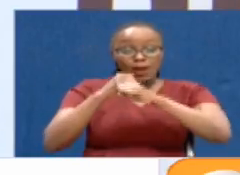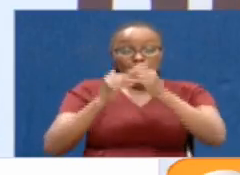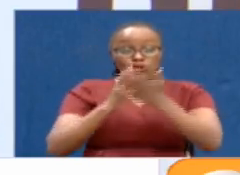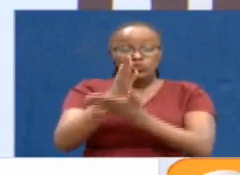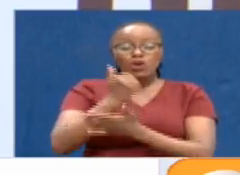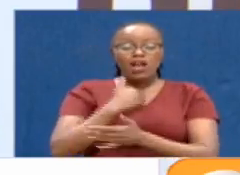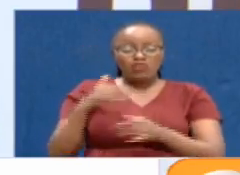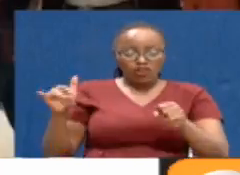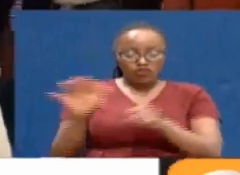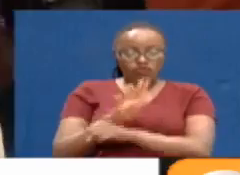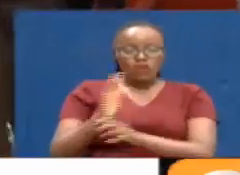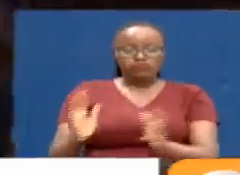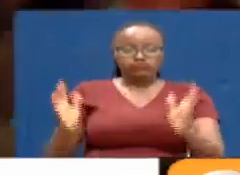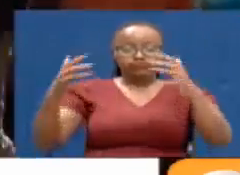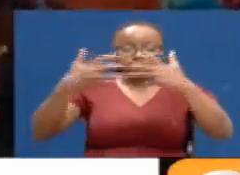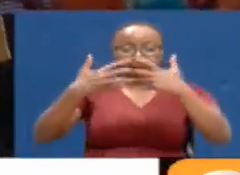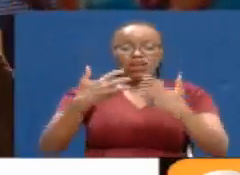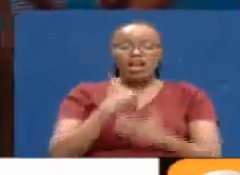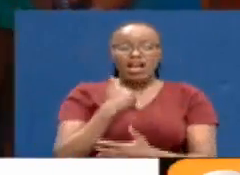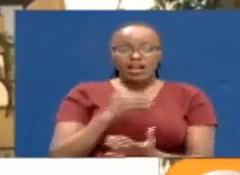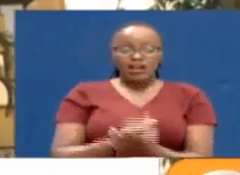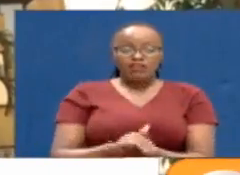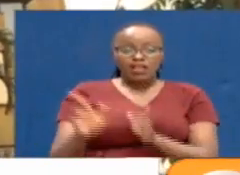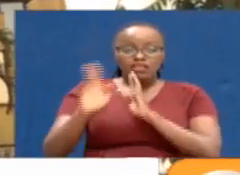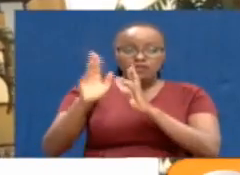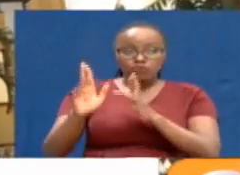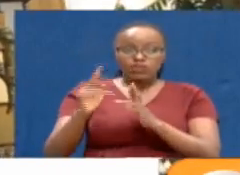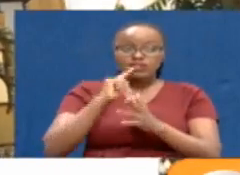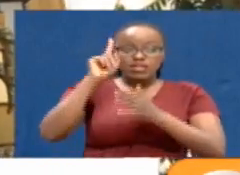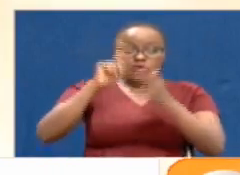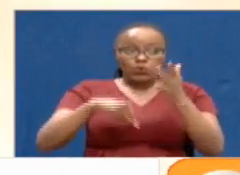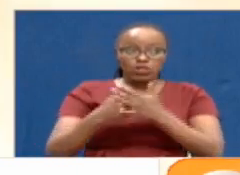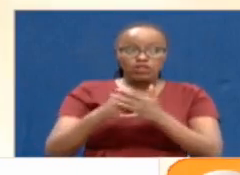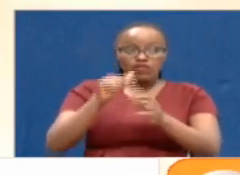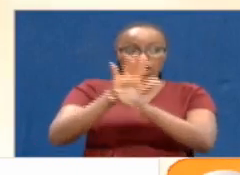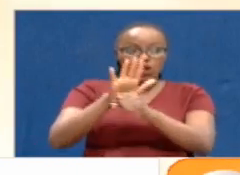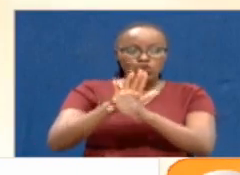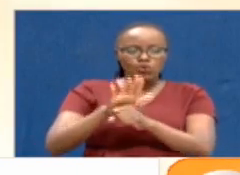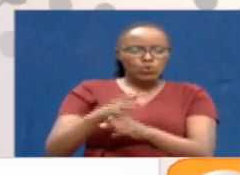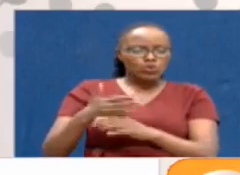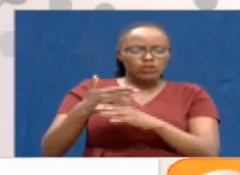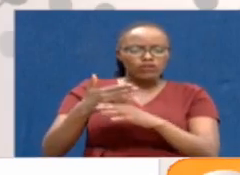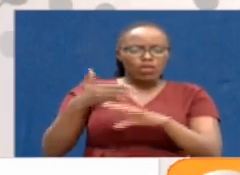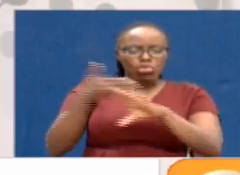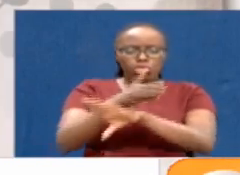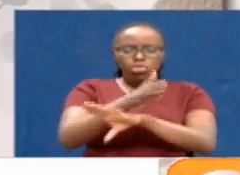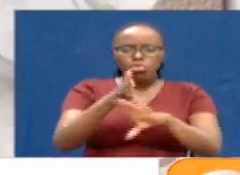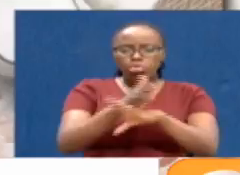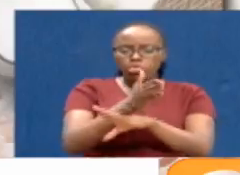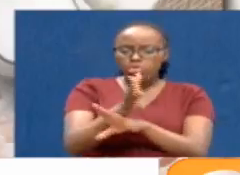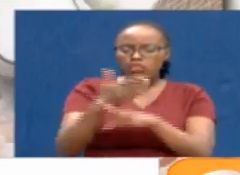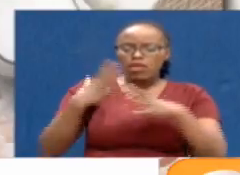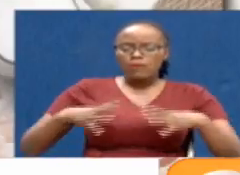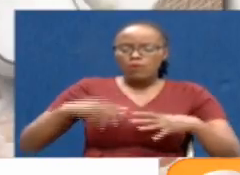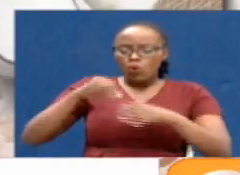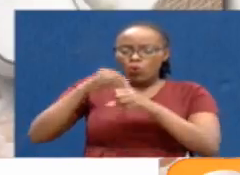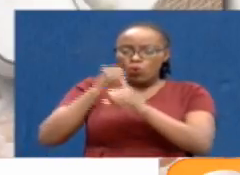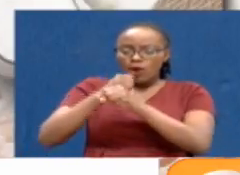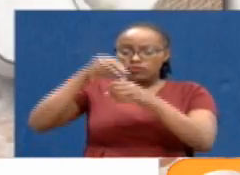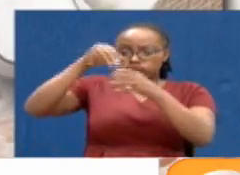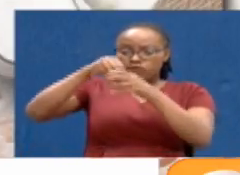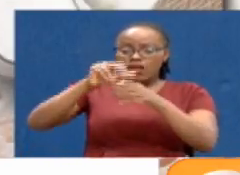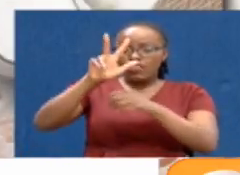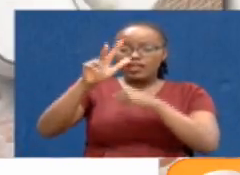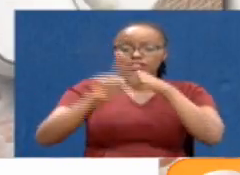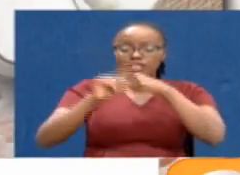that there is full alignment. The report further says that most of the fraud and crime were committed by internal operators at